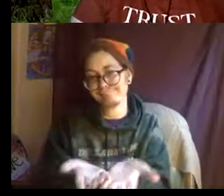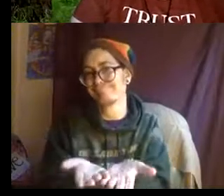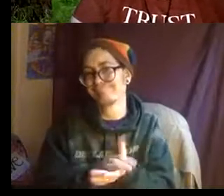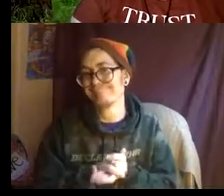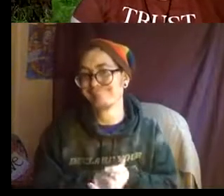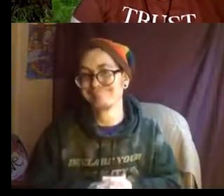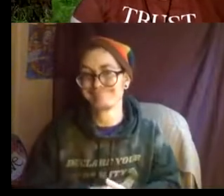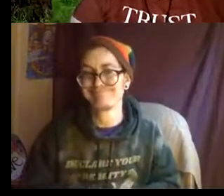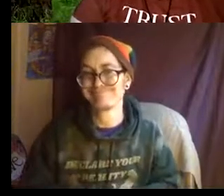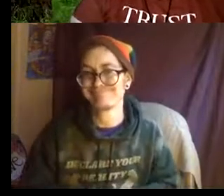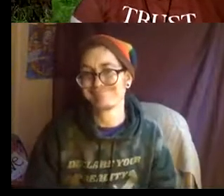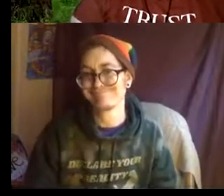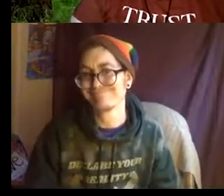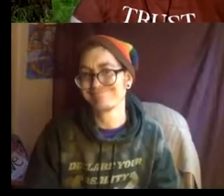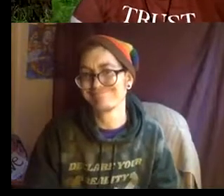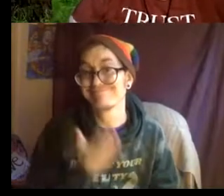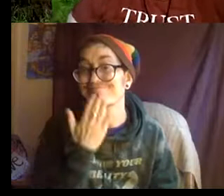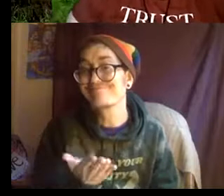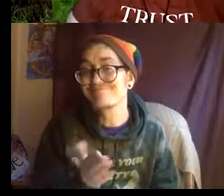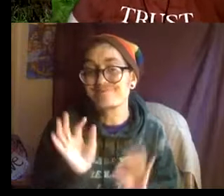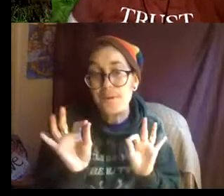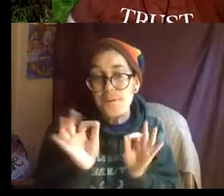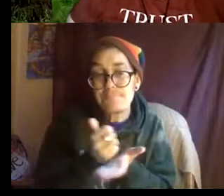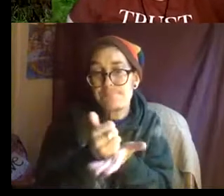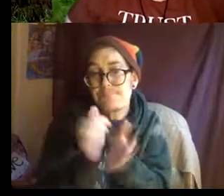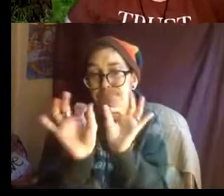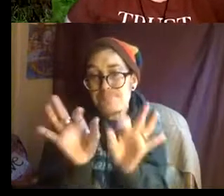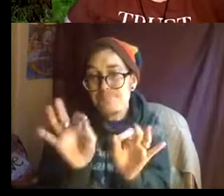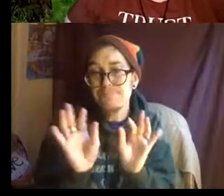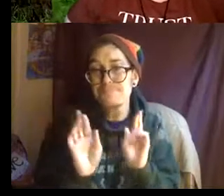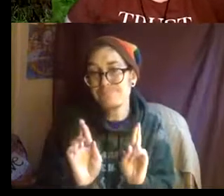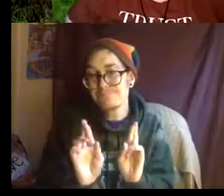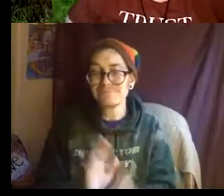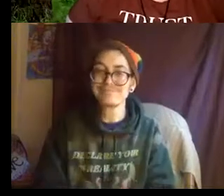your resiliency is amazing and important. So thank you.